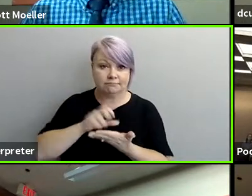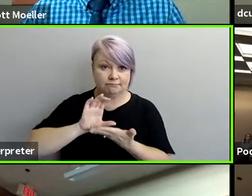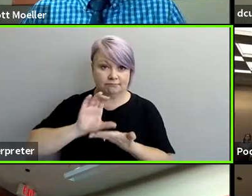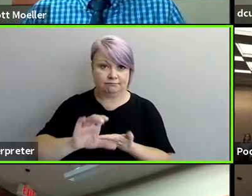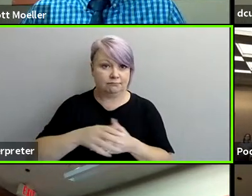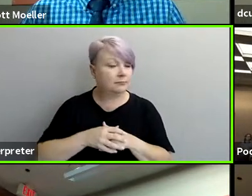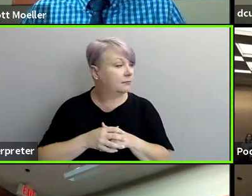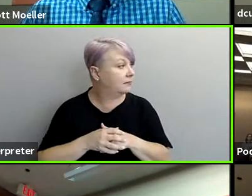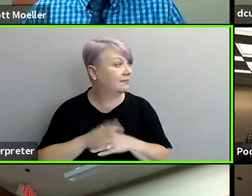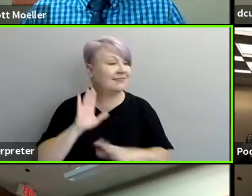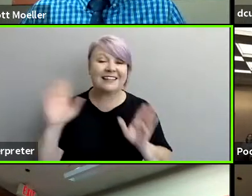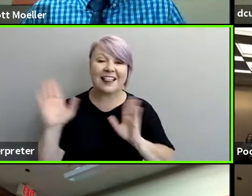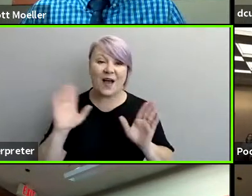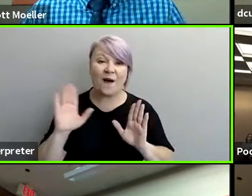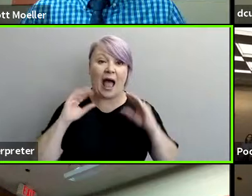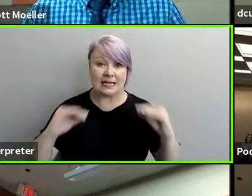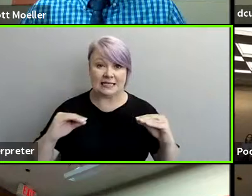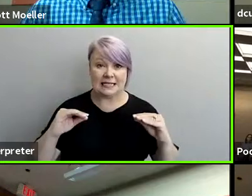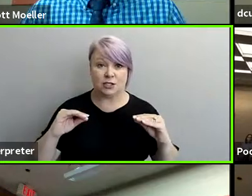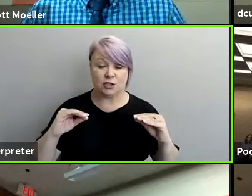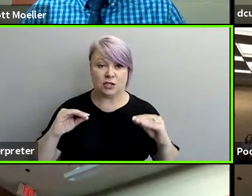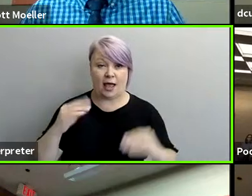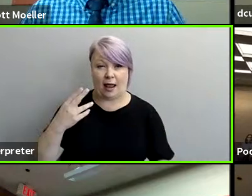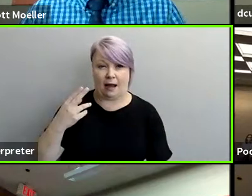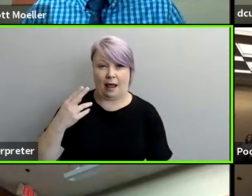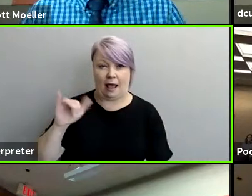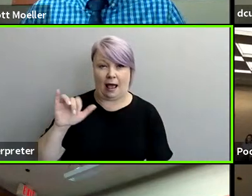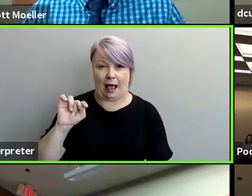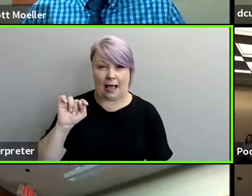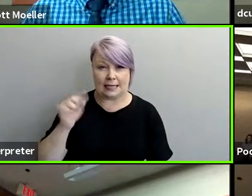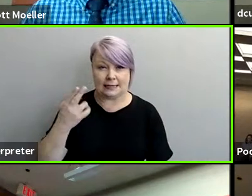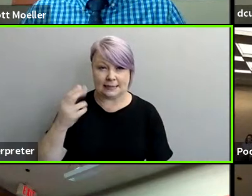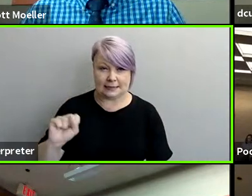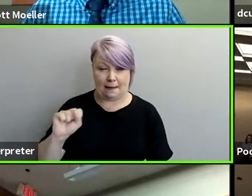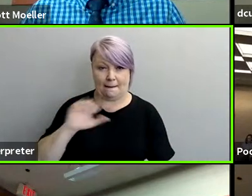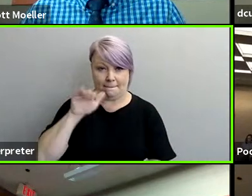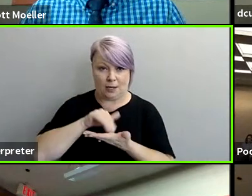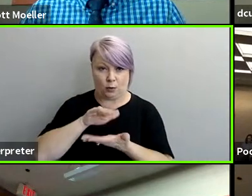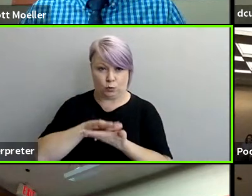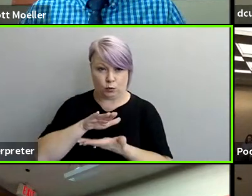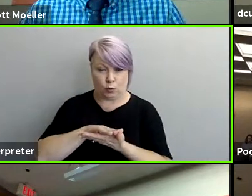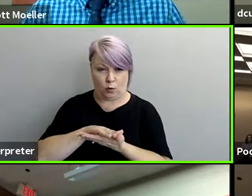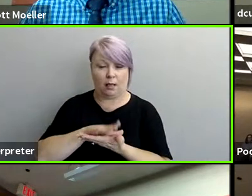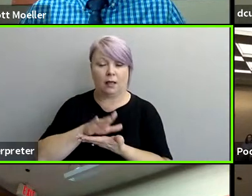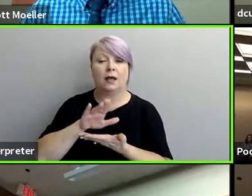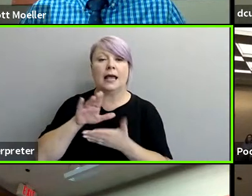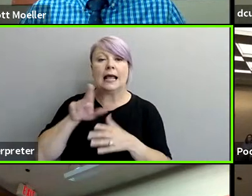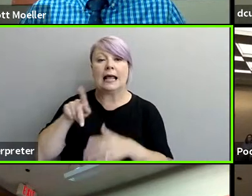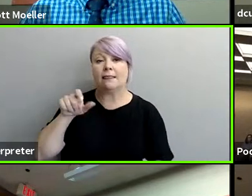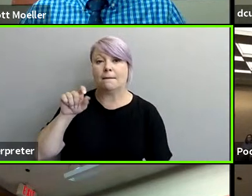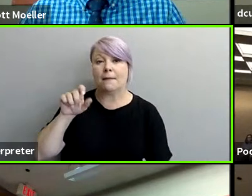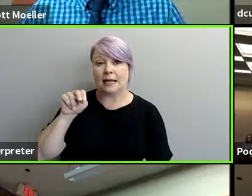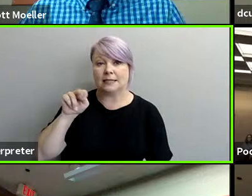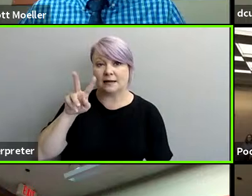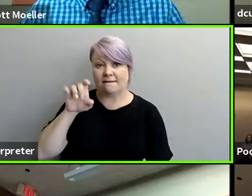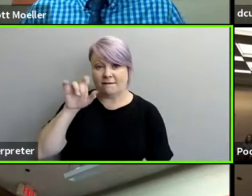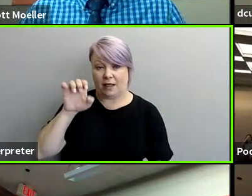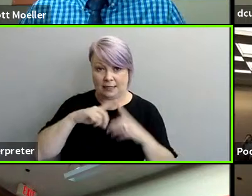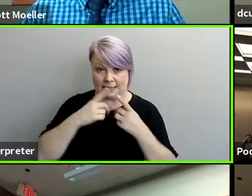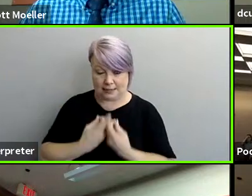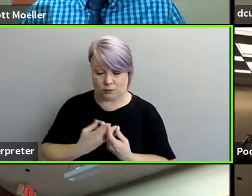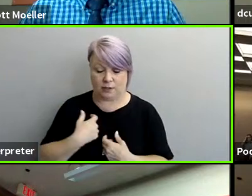Hi, I'm Stephanie Fox, and I teach at Heights Middle School in the Pattonville School District. So I applied for this grant.